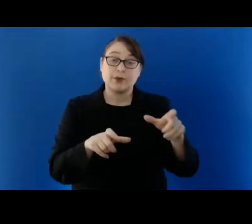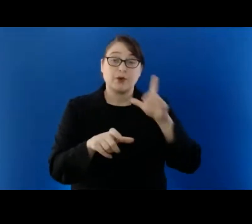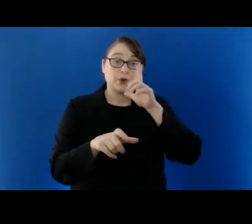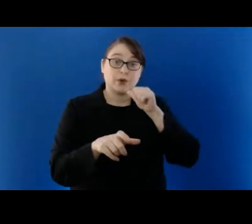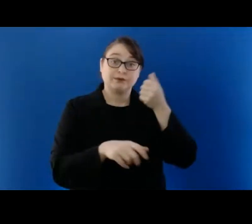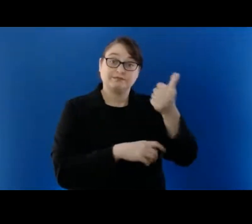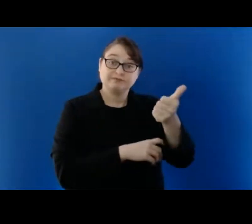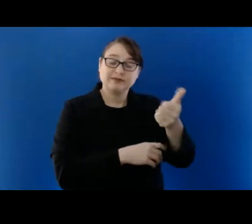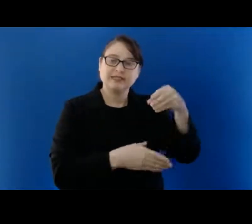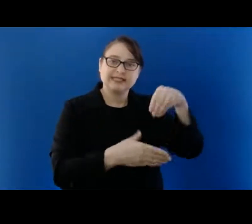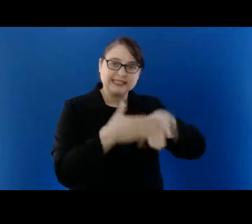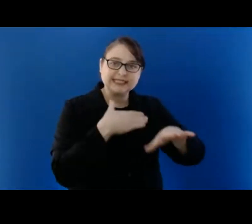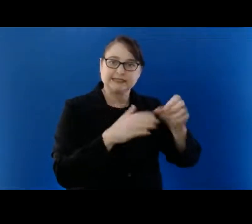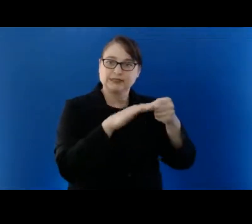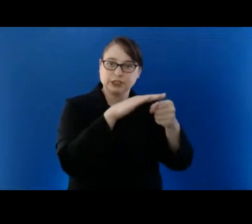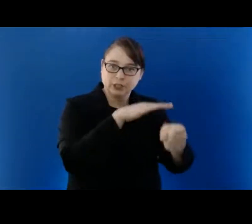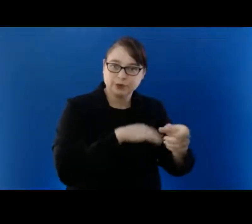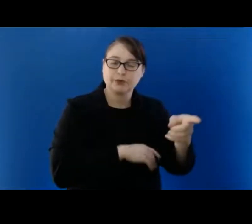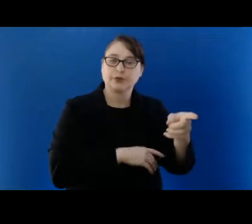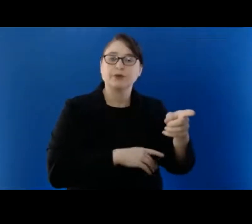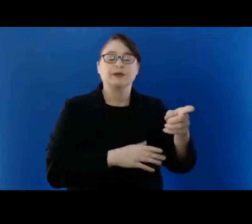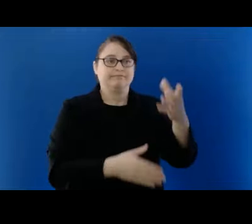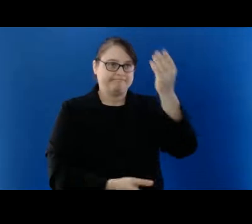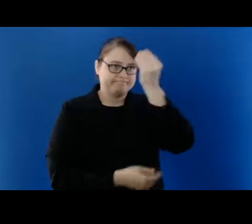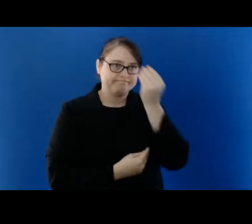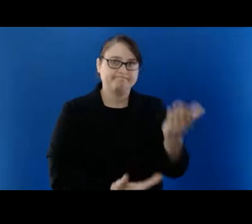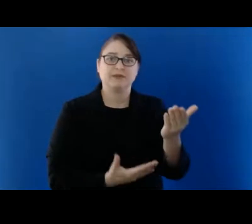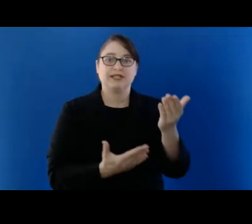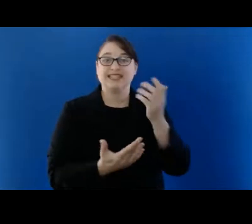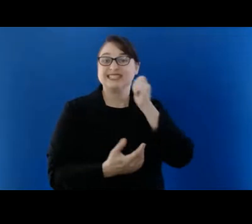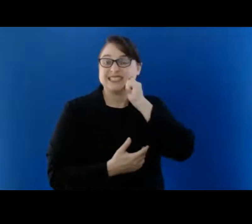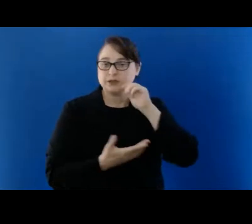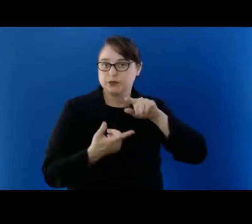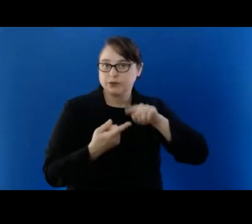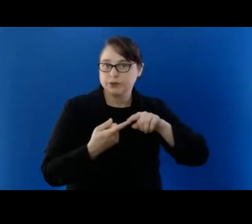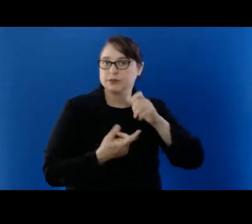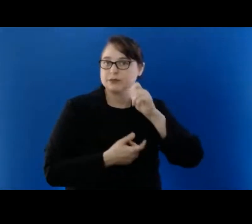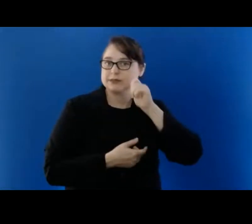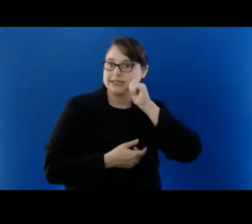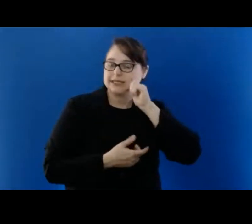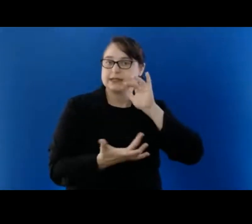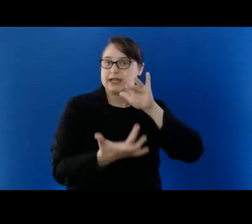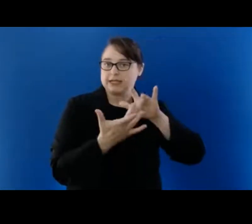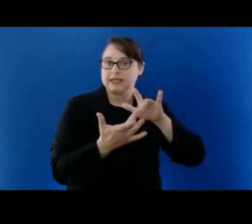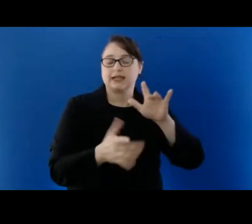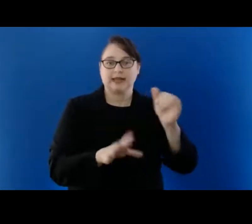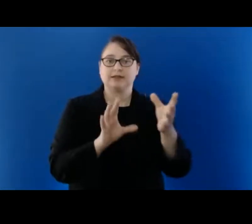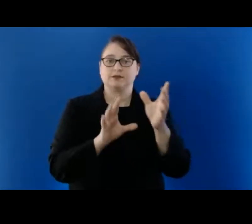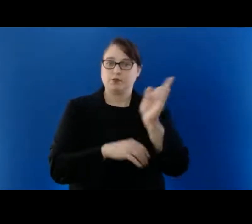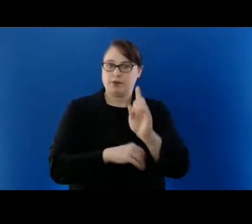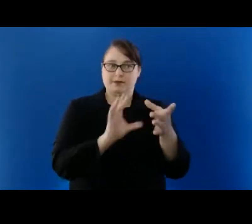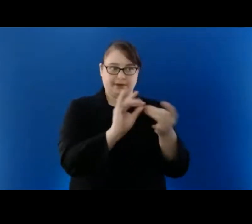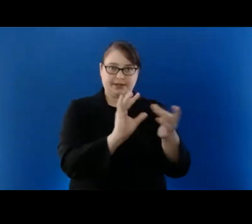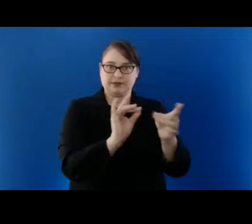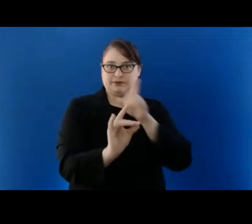shelters. You also want to inform them about skin-to-skin contact. And that's where the message really was able